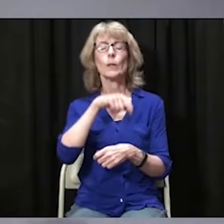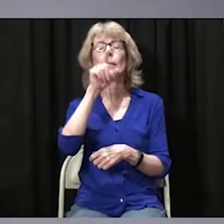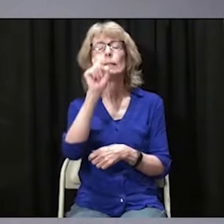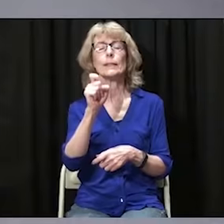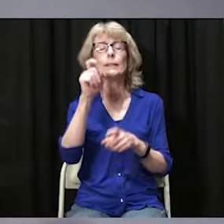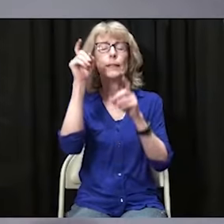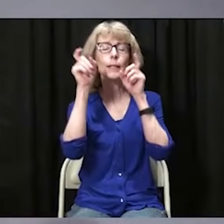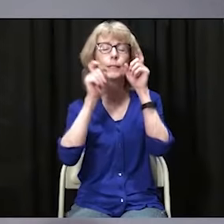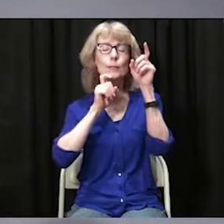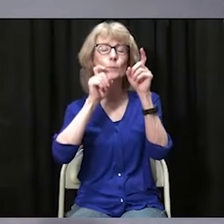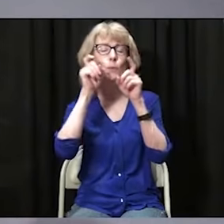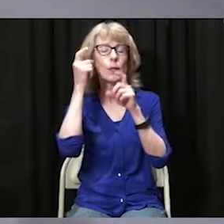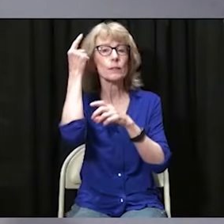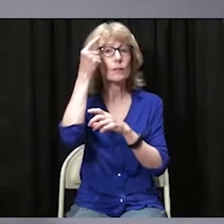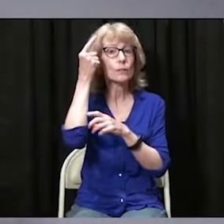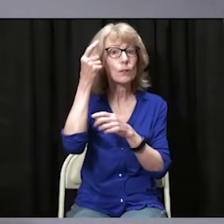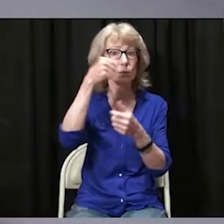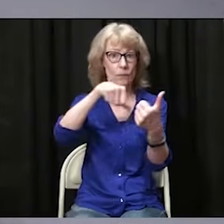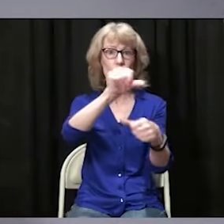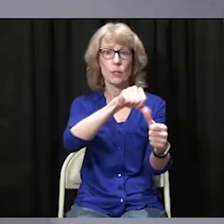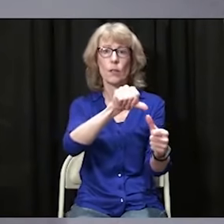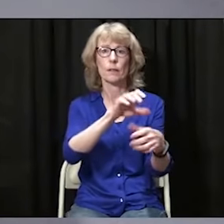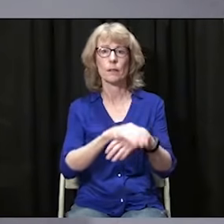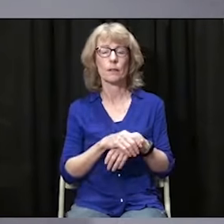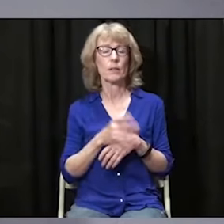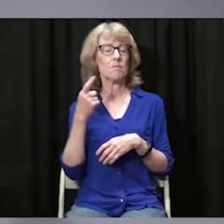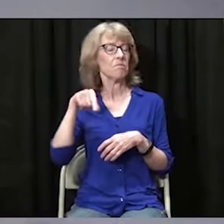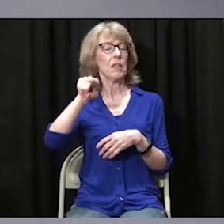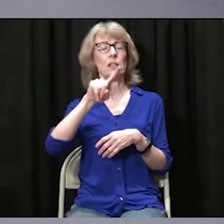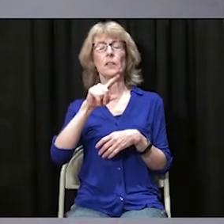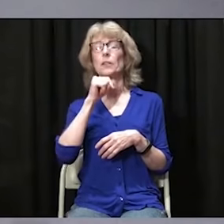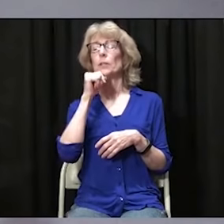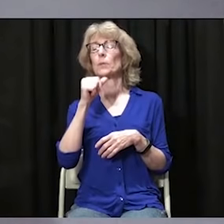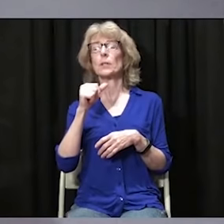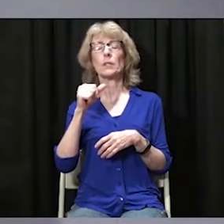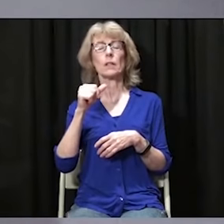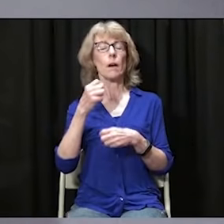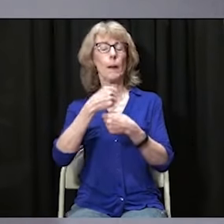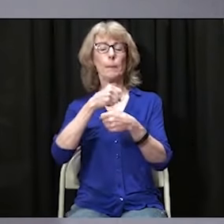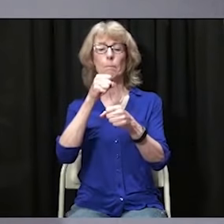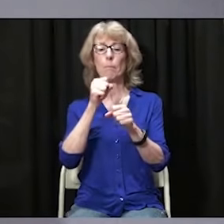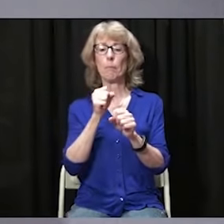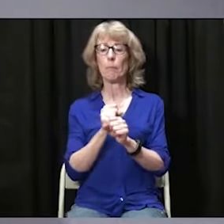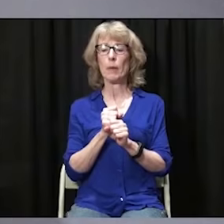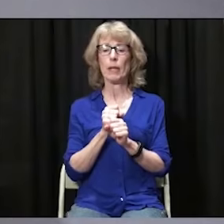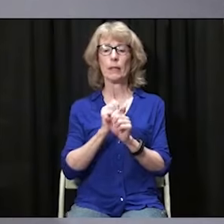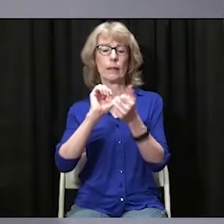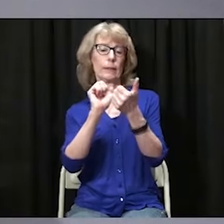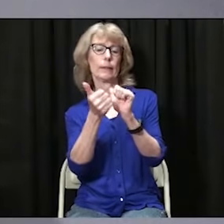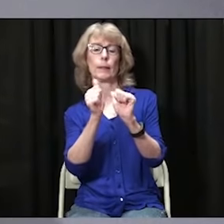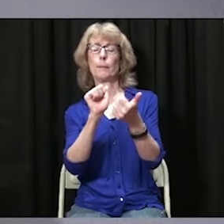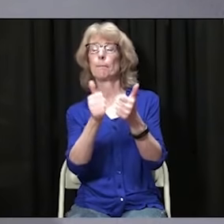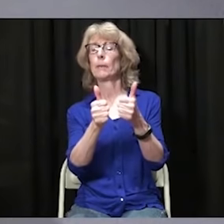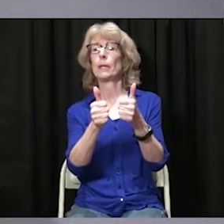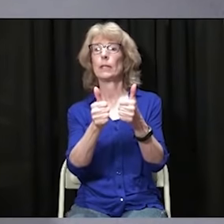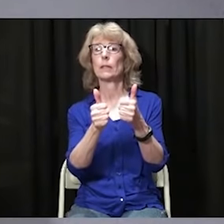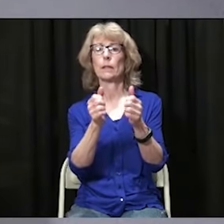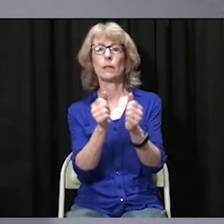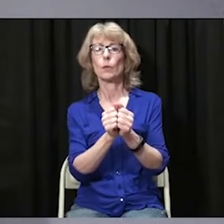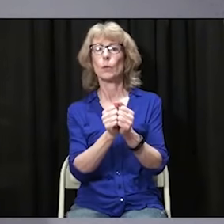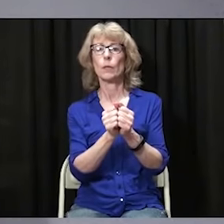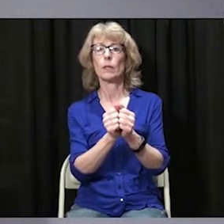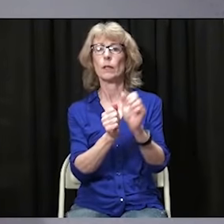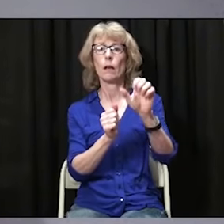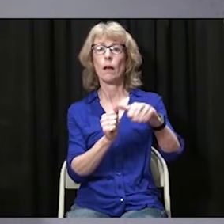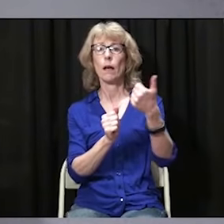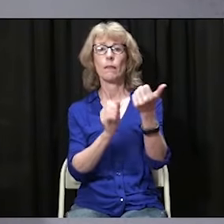concern for one another. In other words, you were not designed to be in competition with other members